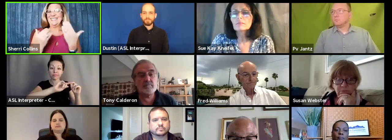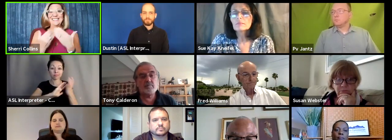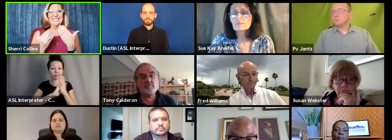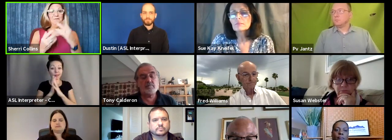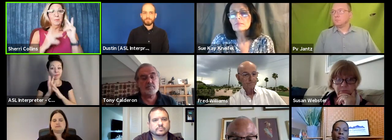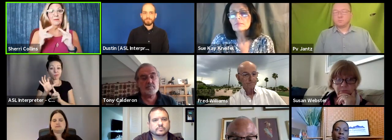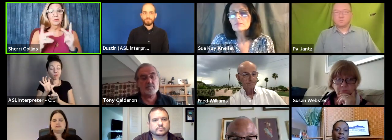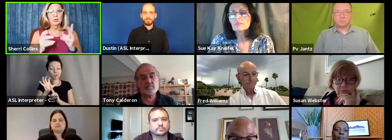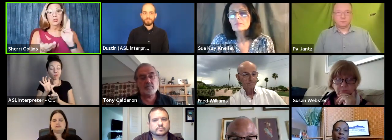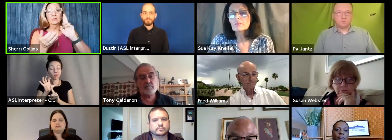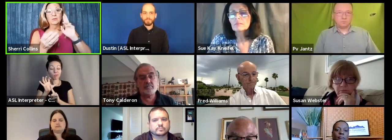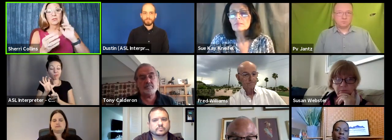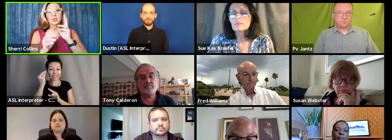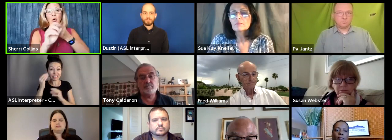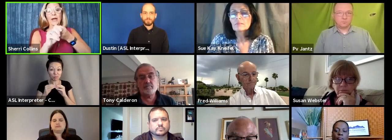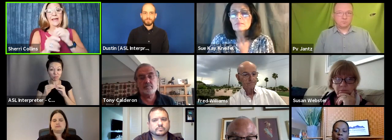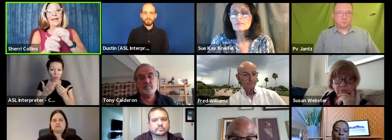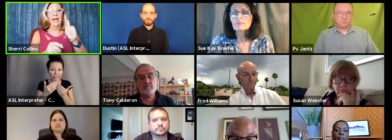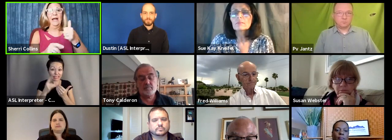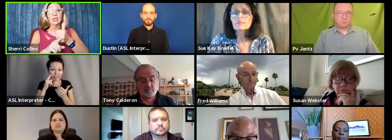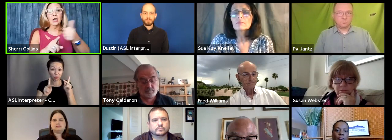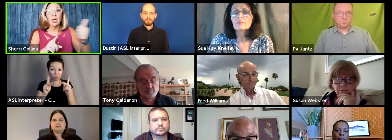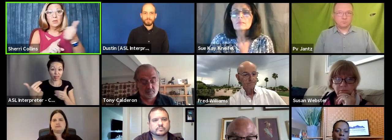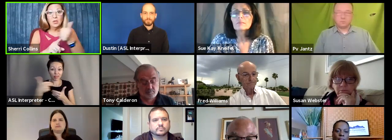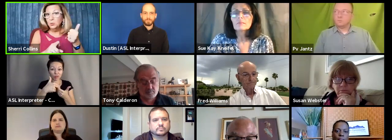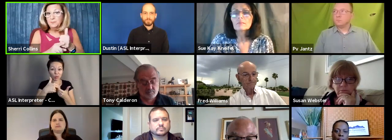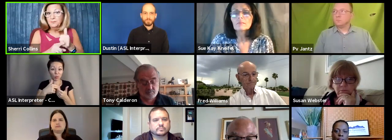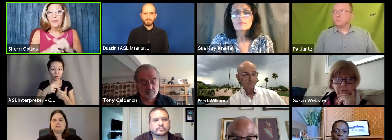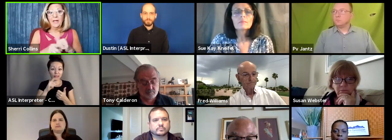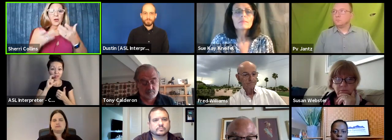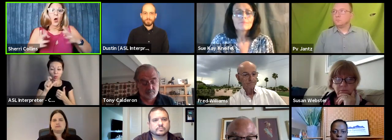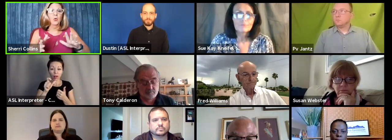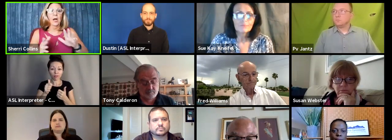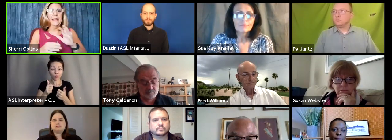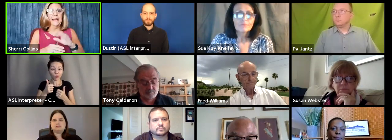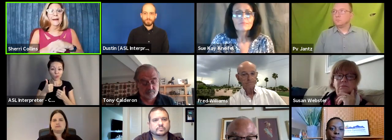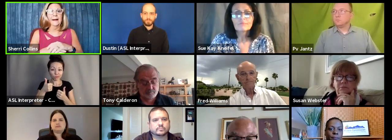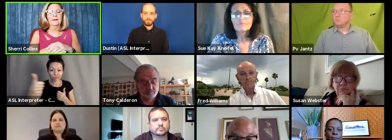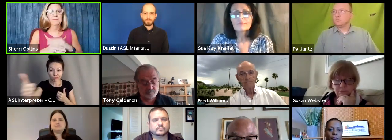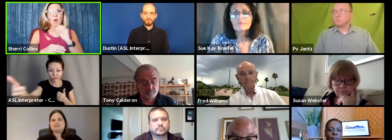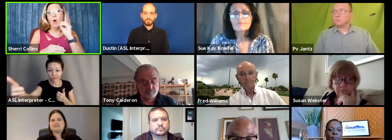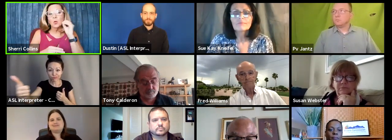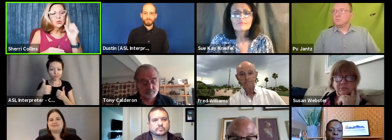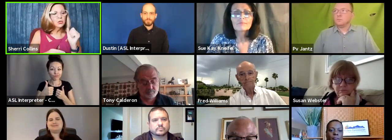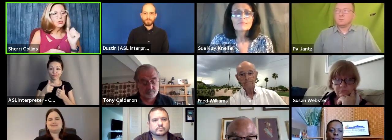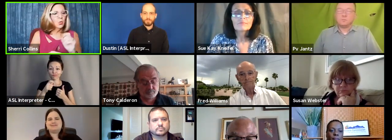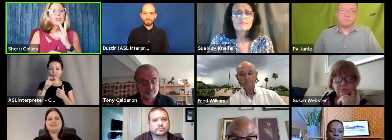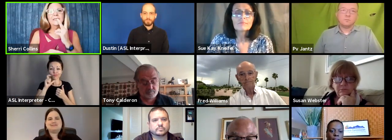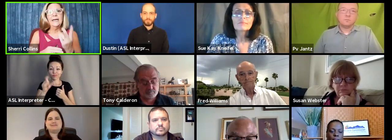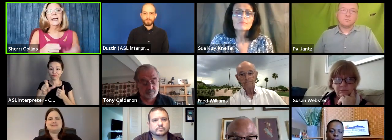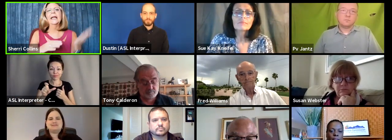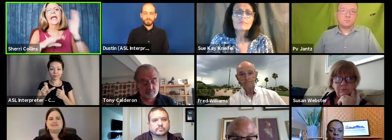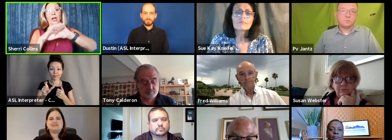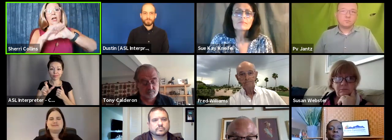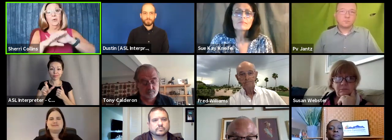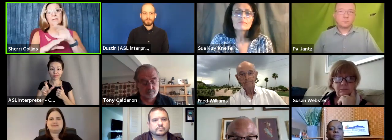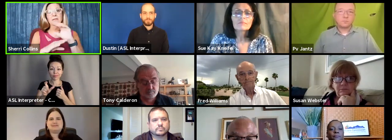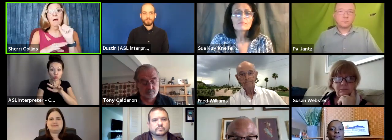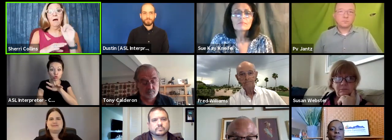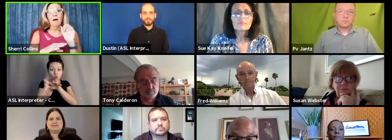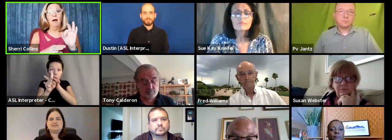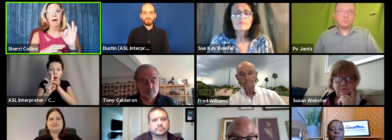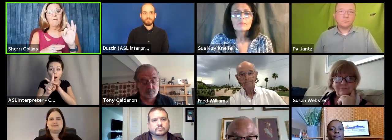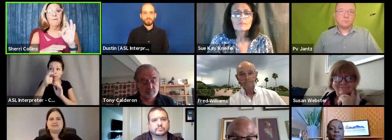because it's easy for people to join, they don't have to commute, and they're already home. So we're seeing an